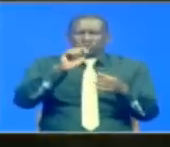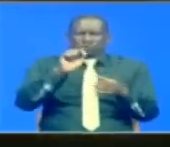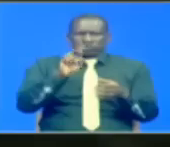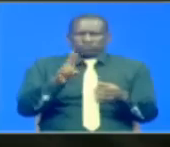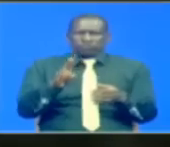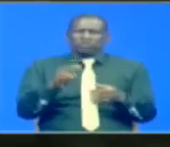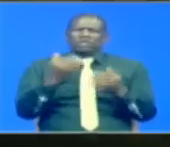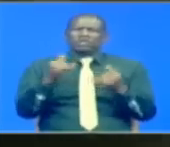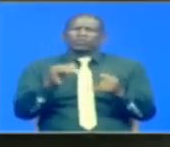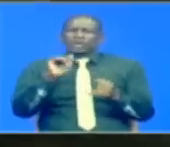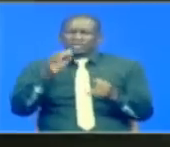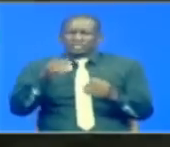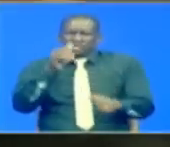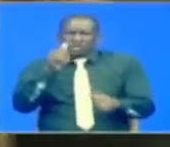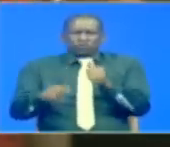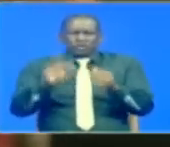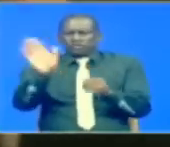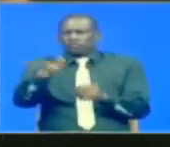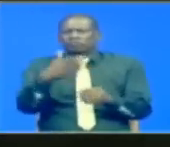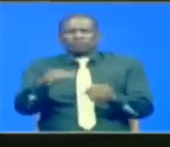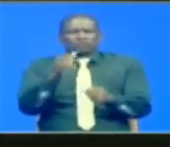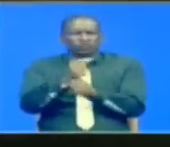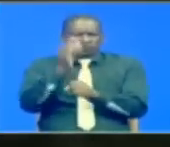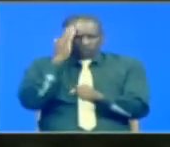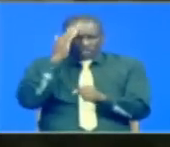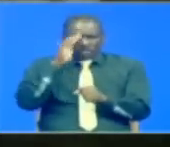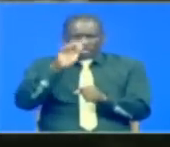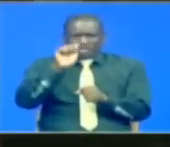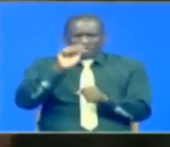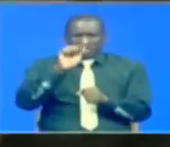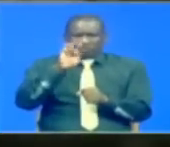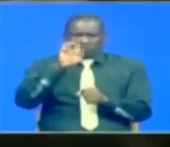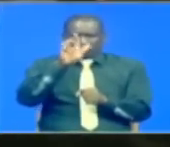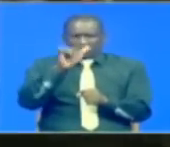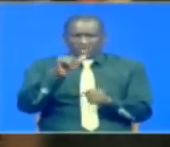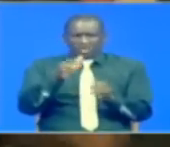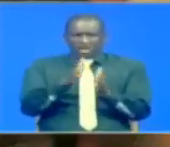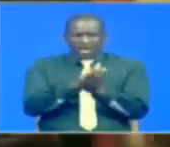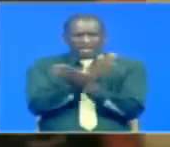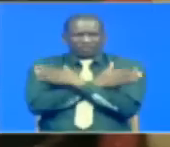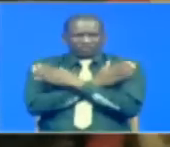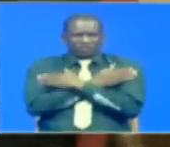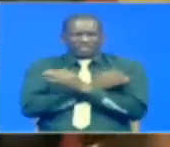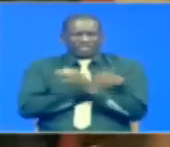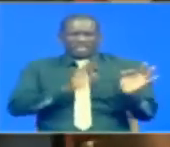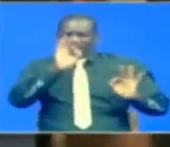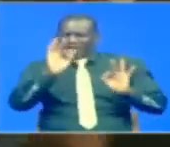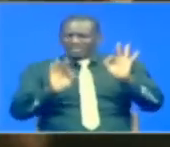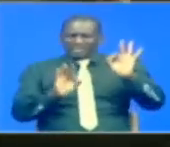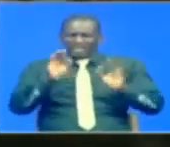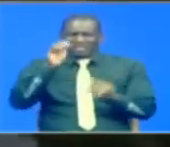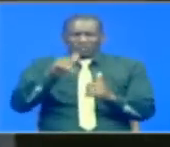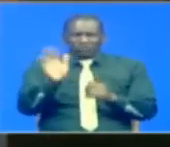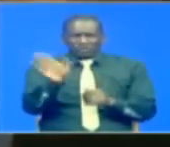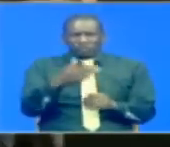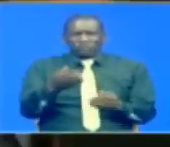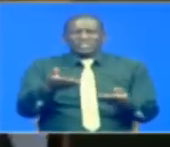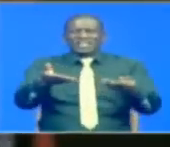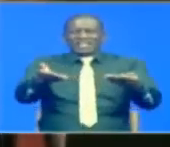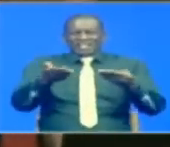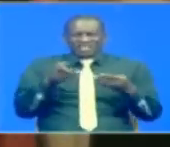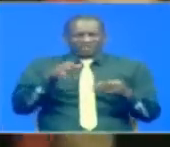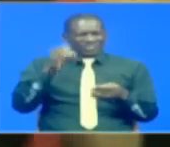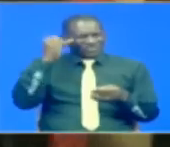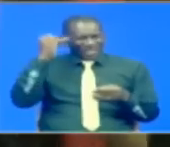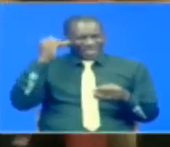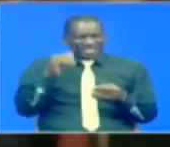what music do you think Francis Atwoli and his buddies are jiving to? Give us your